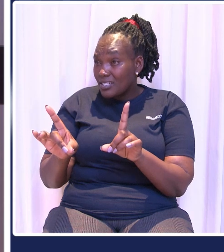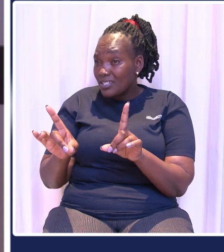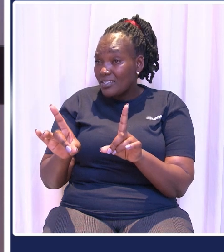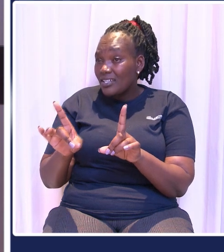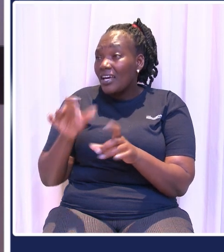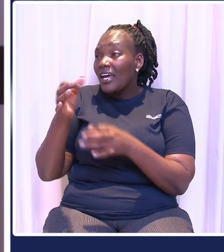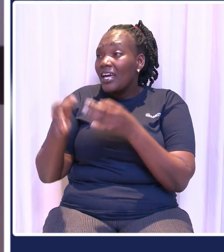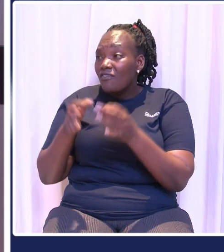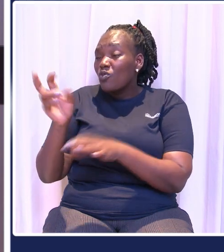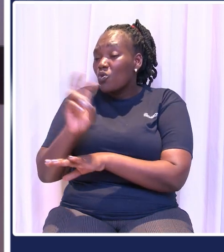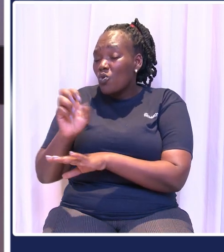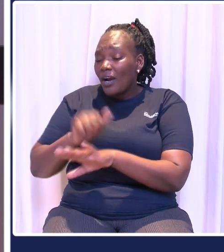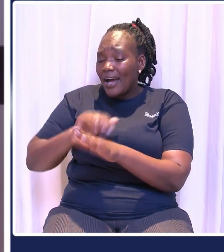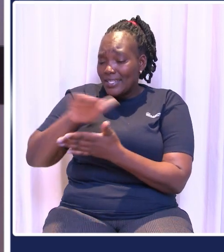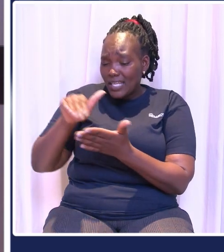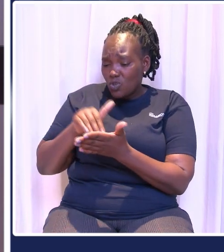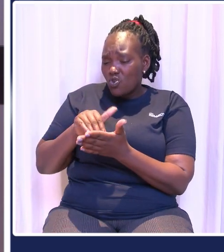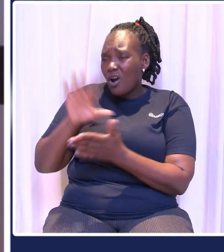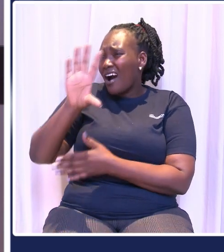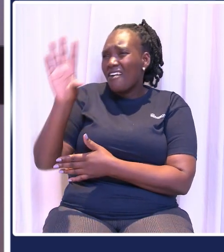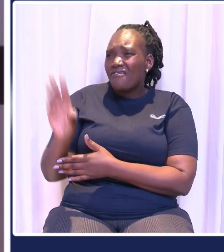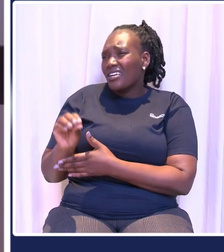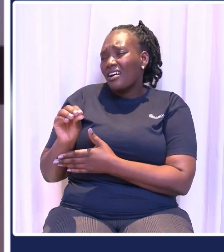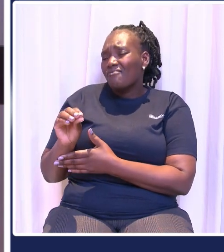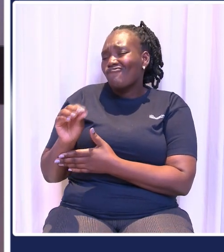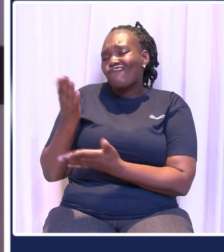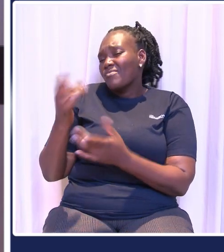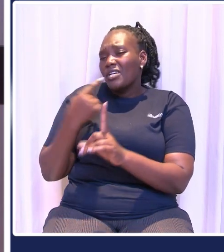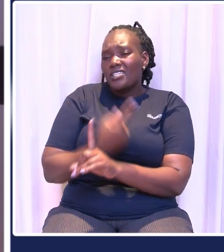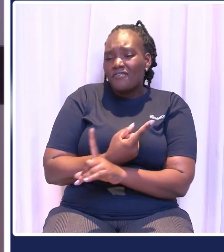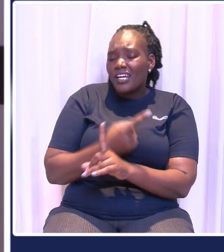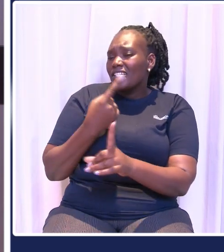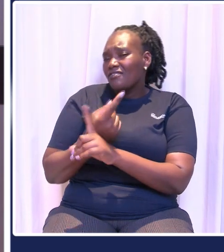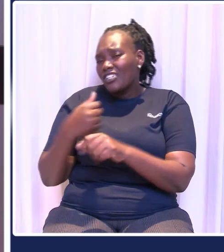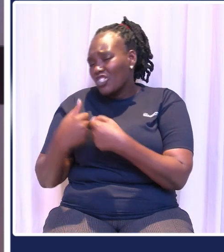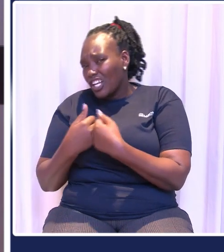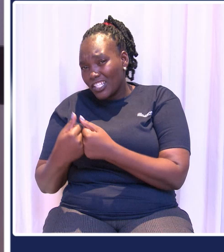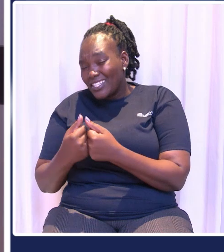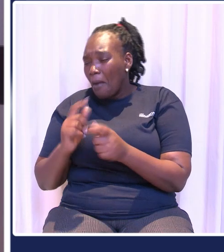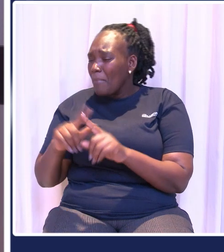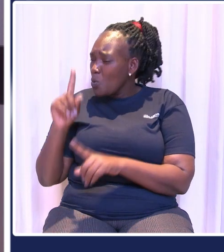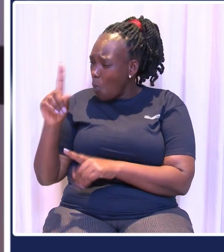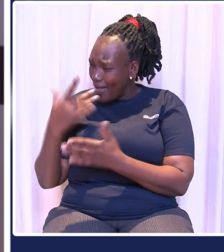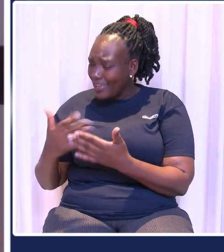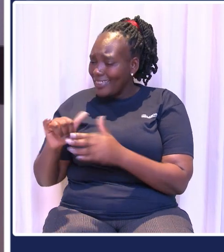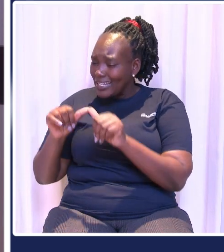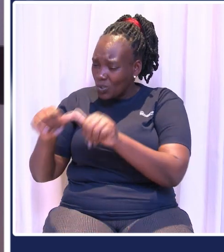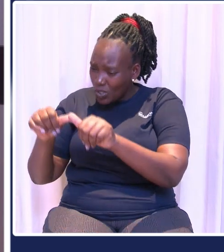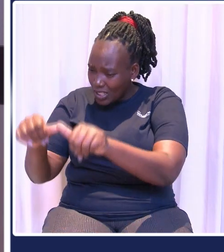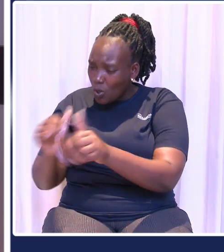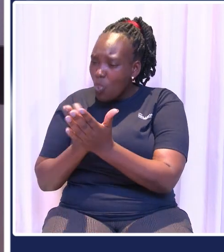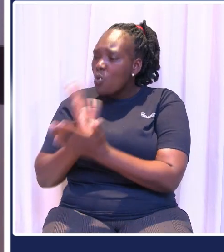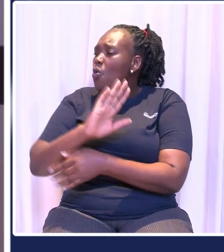if you look at Central Africa, it may be different. There may be different challenges there. But the one thing that is consistent